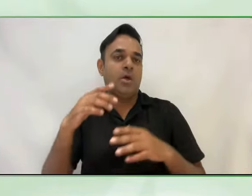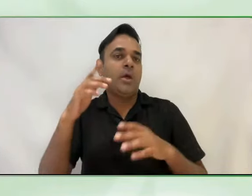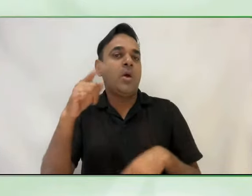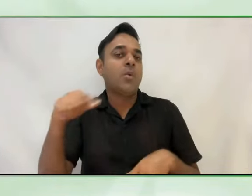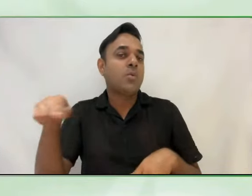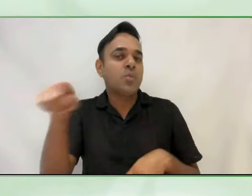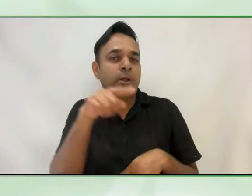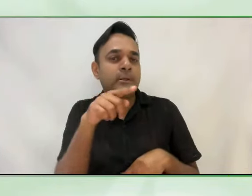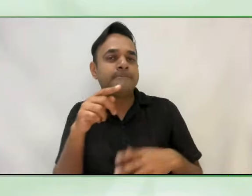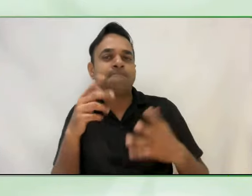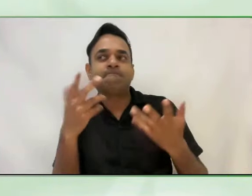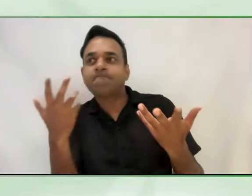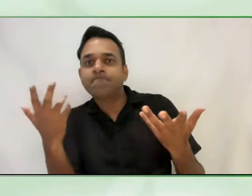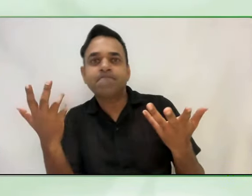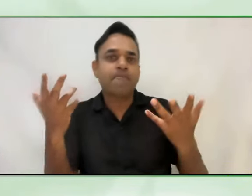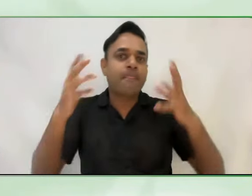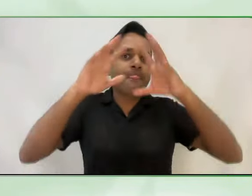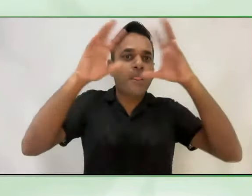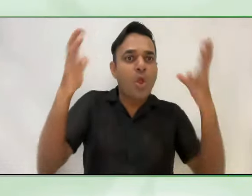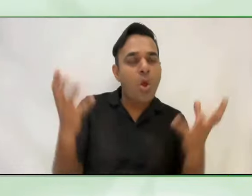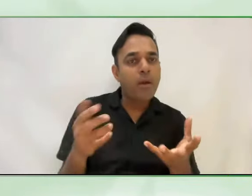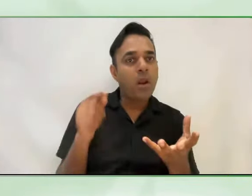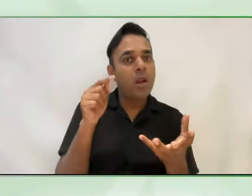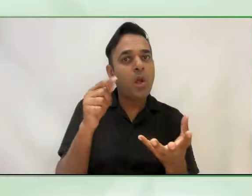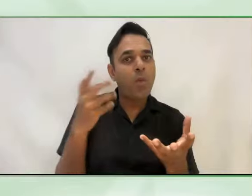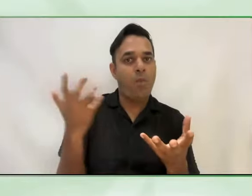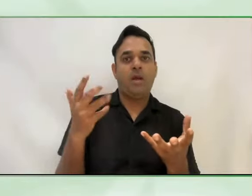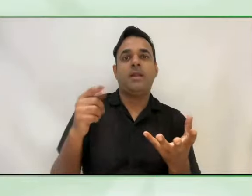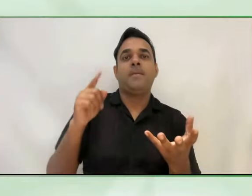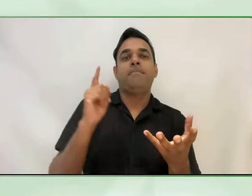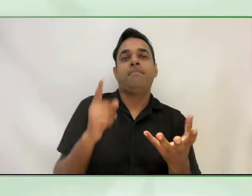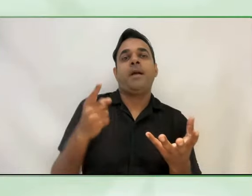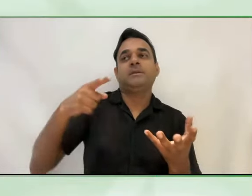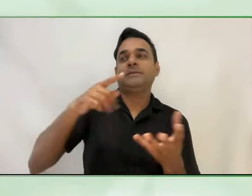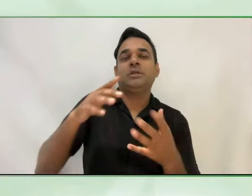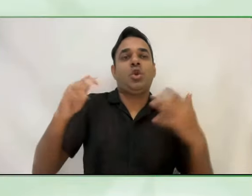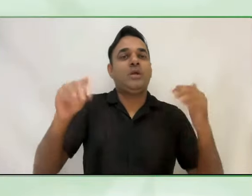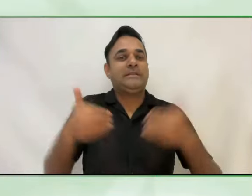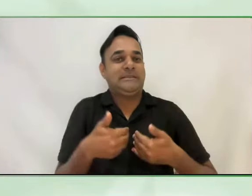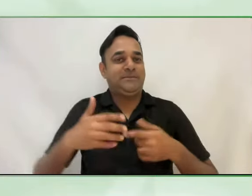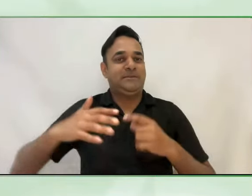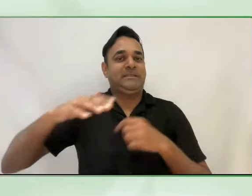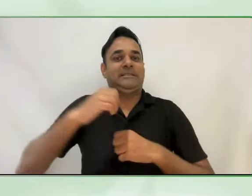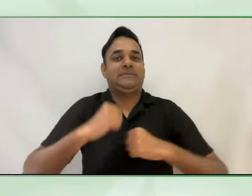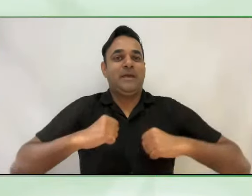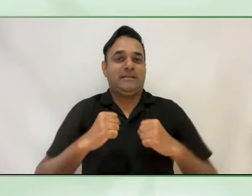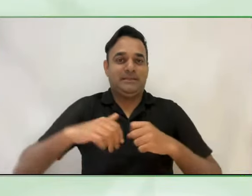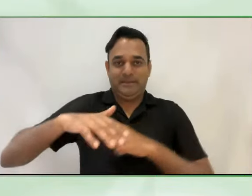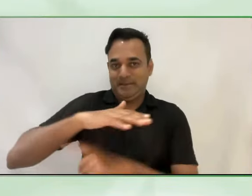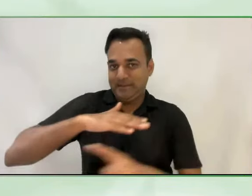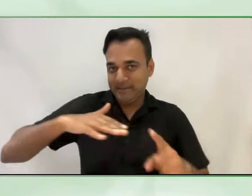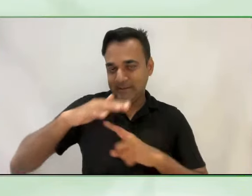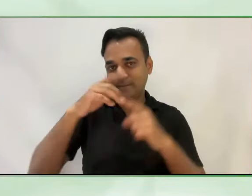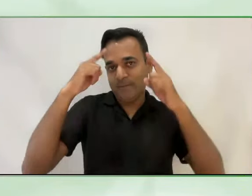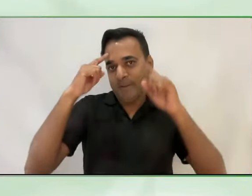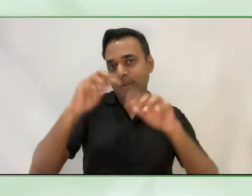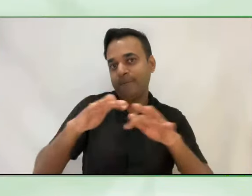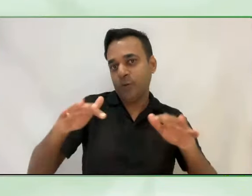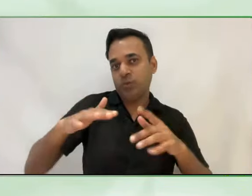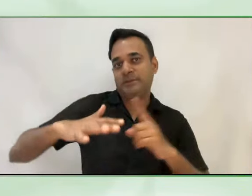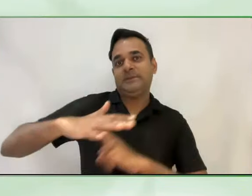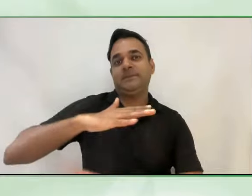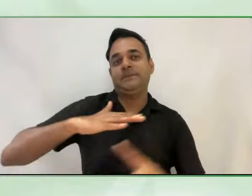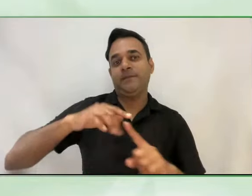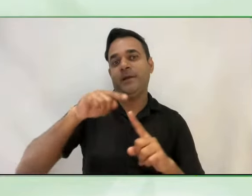in-house, the way that we do policy and communications thinking, and so on. So we're quite unique as an organisation in terms of how we operate and how we